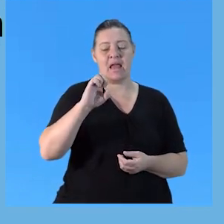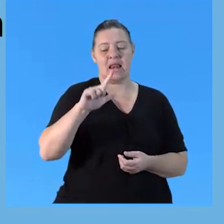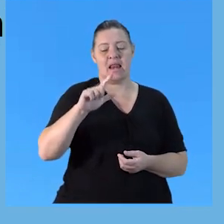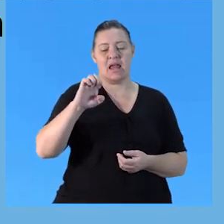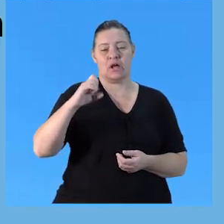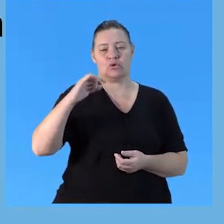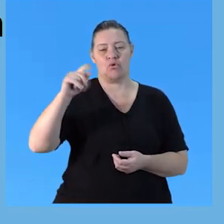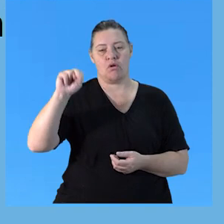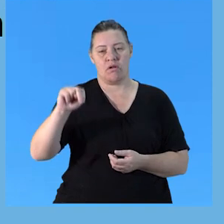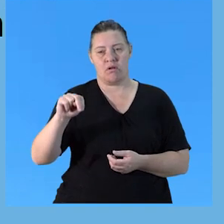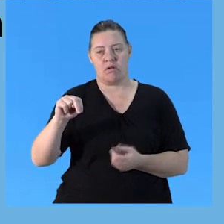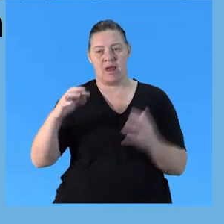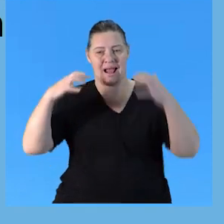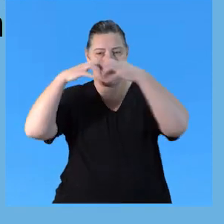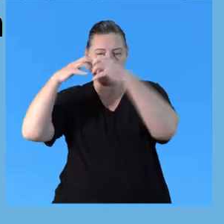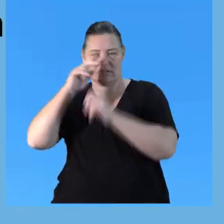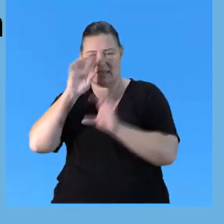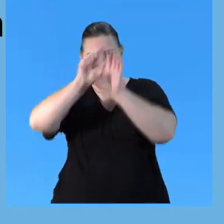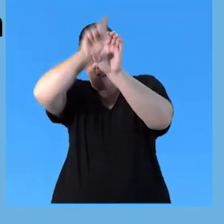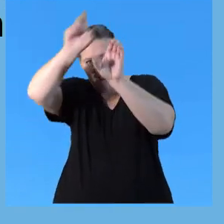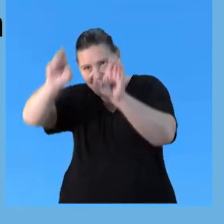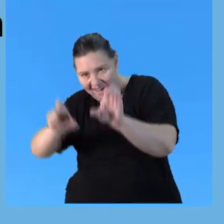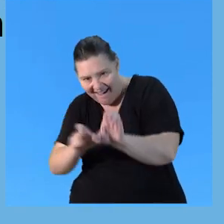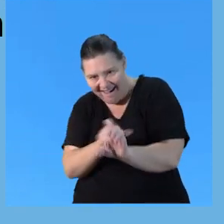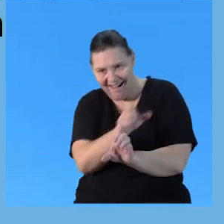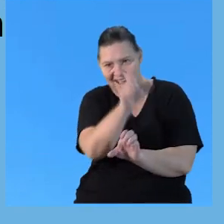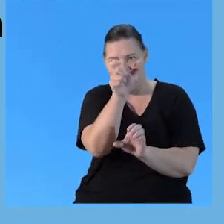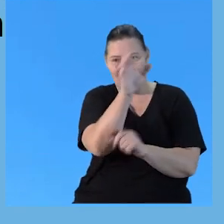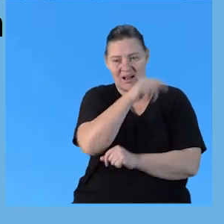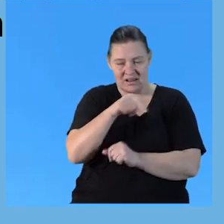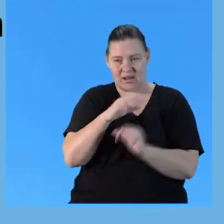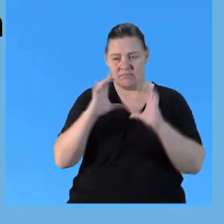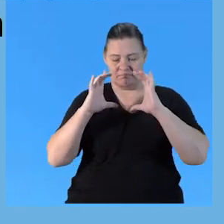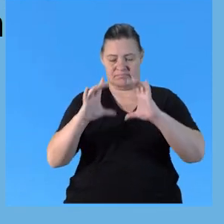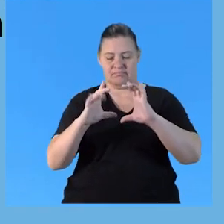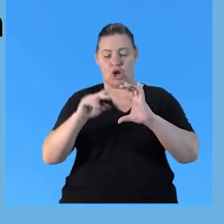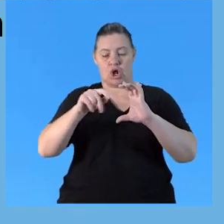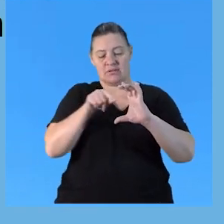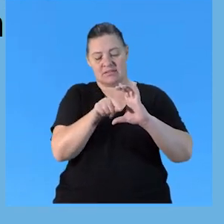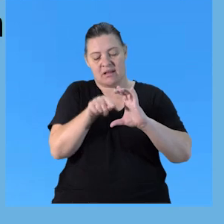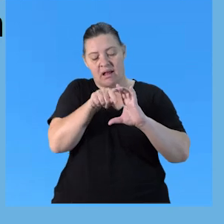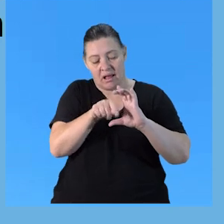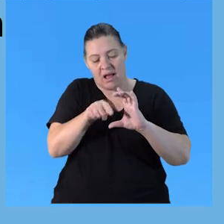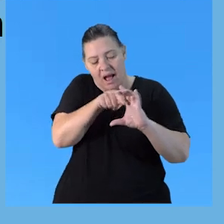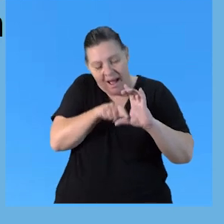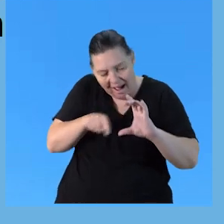open. If the switch was open, or let's just open it the other way.